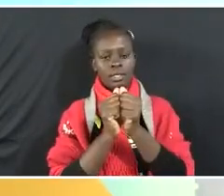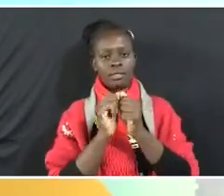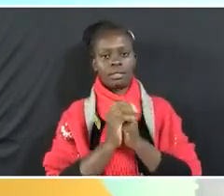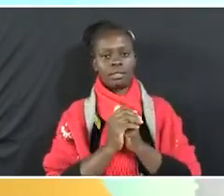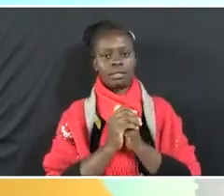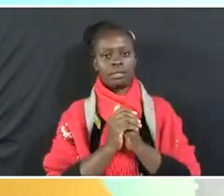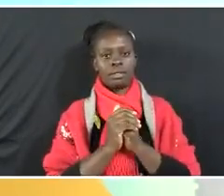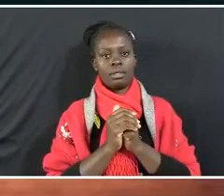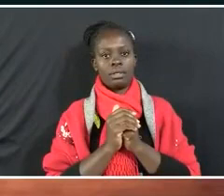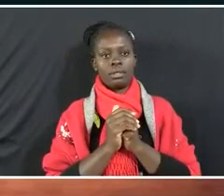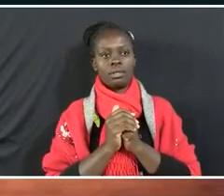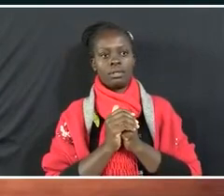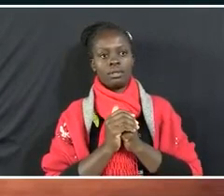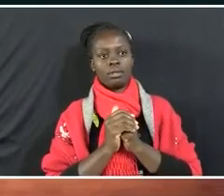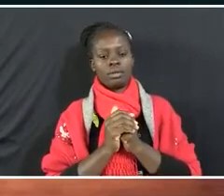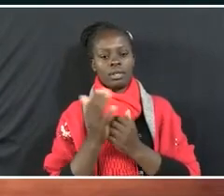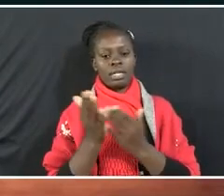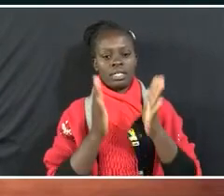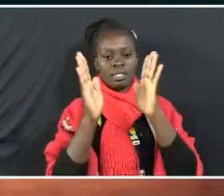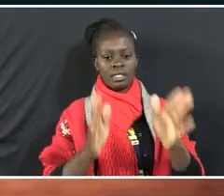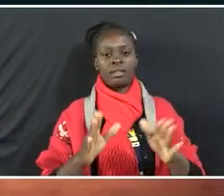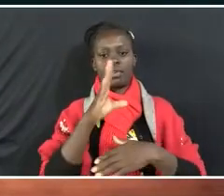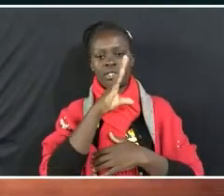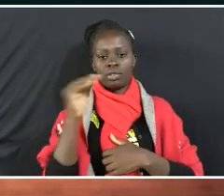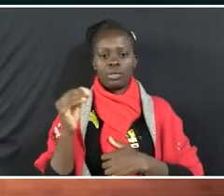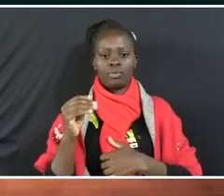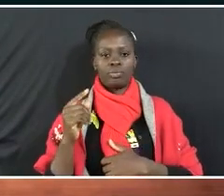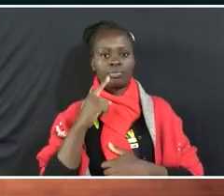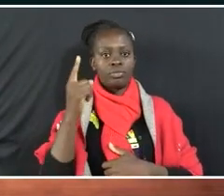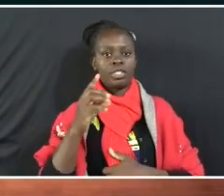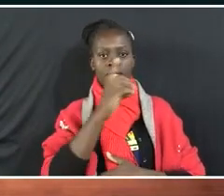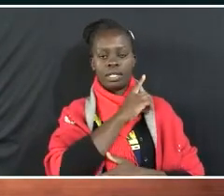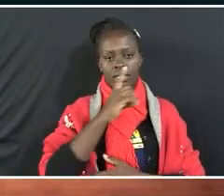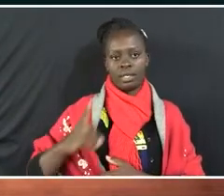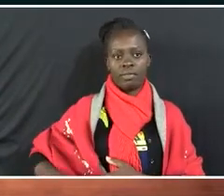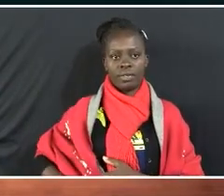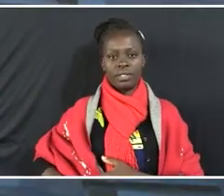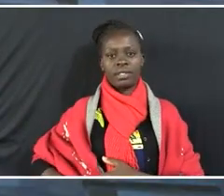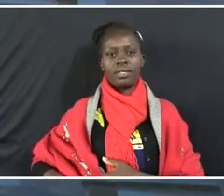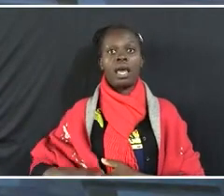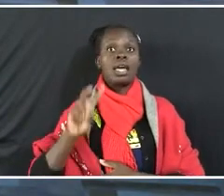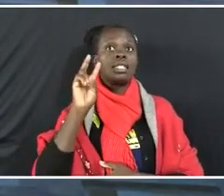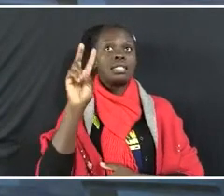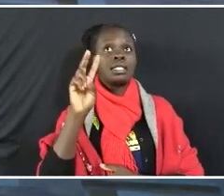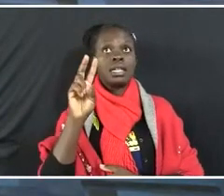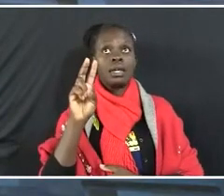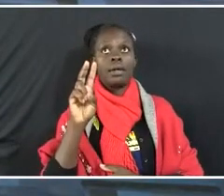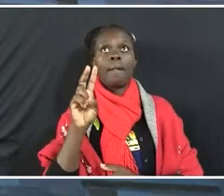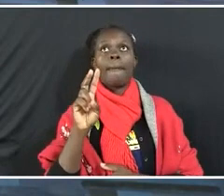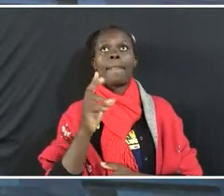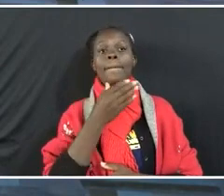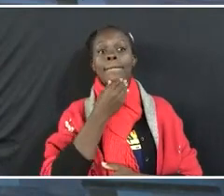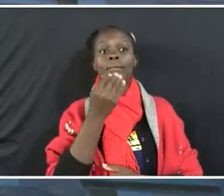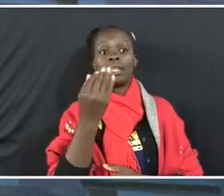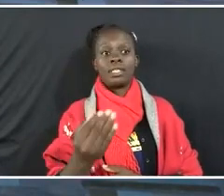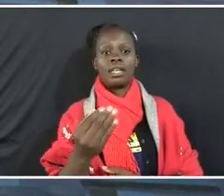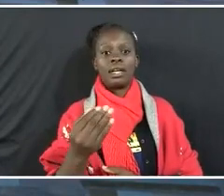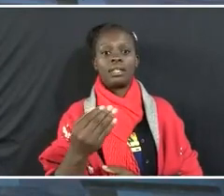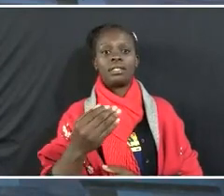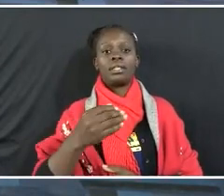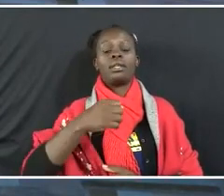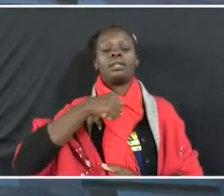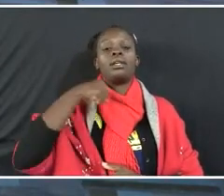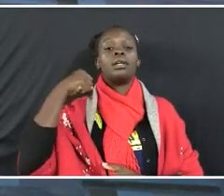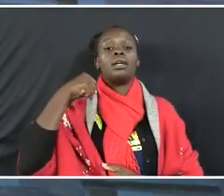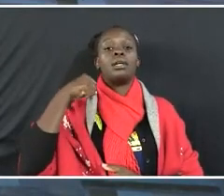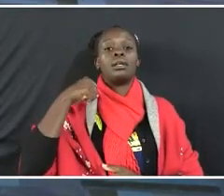saw Absalom hanged in an oak tree. And Joab said to the man that told him, behold, thou sawest him, why did you not smite him to the